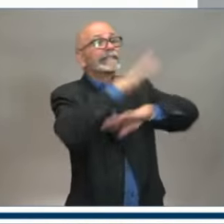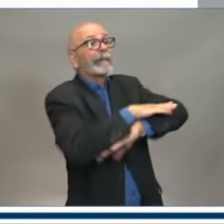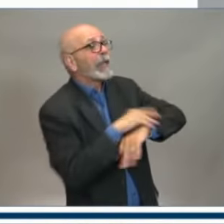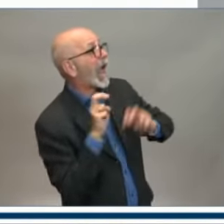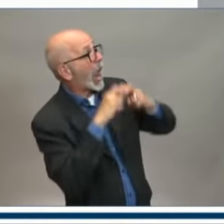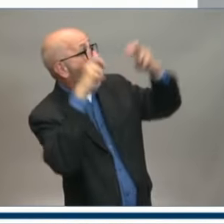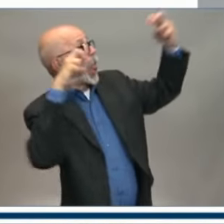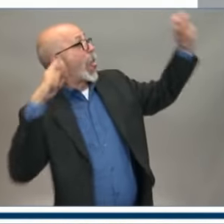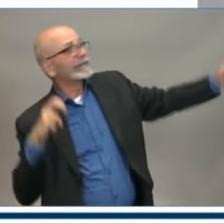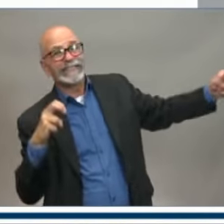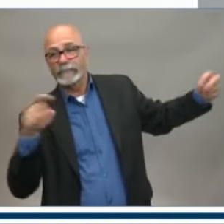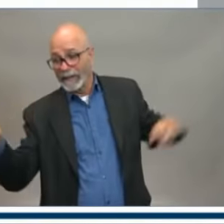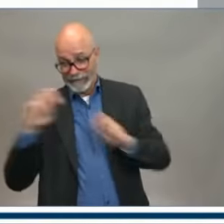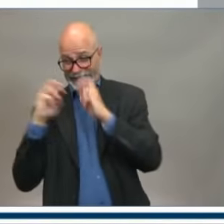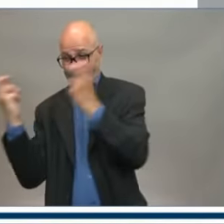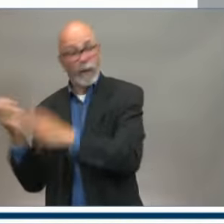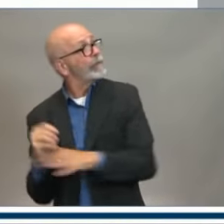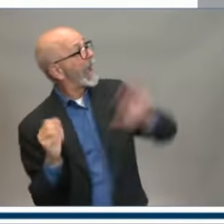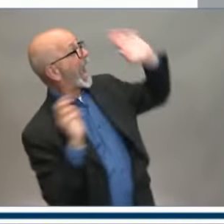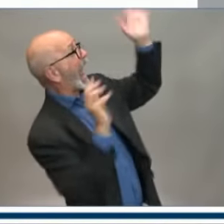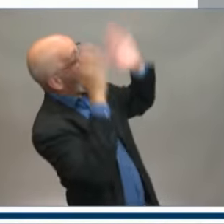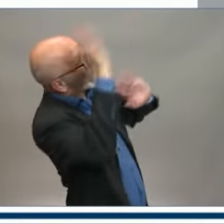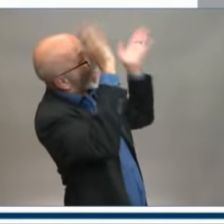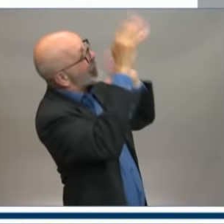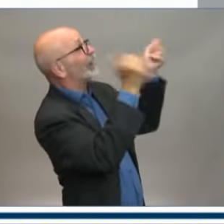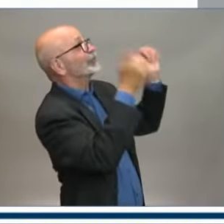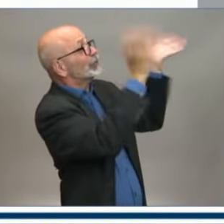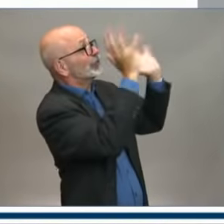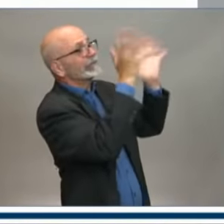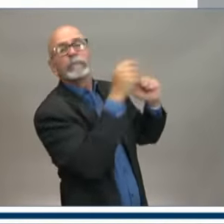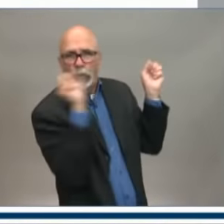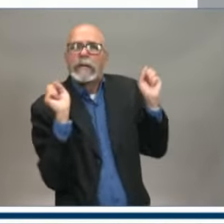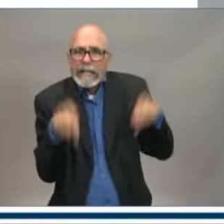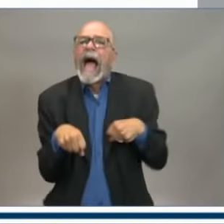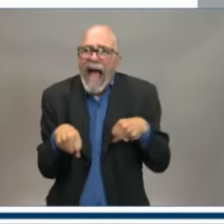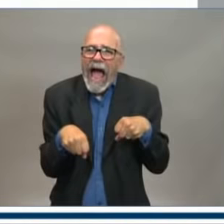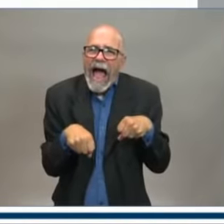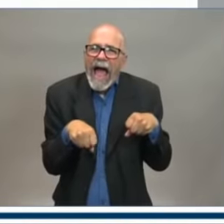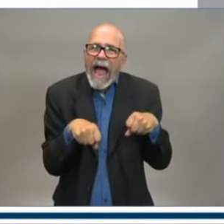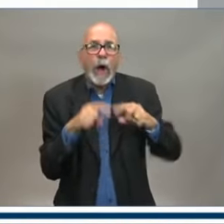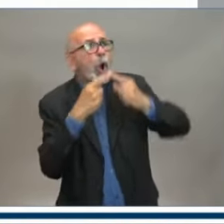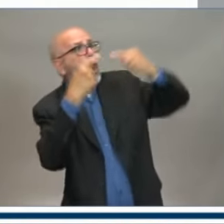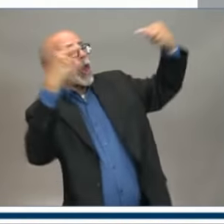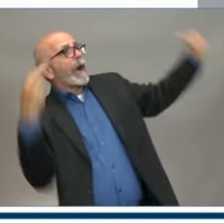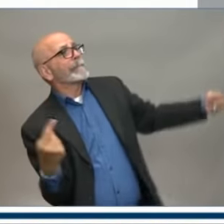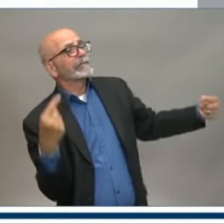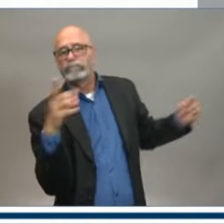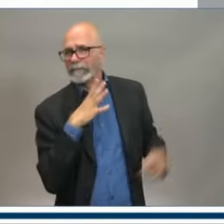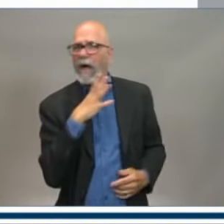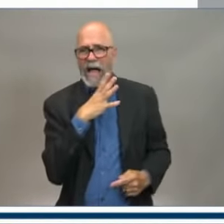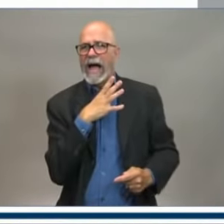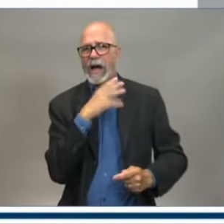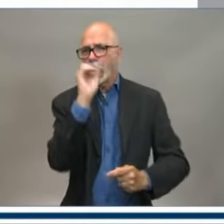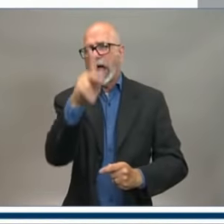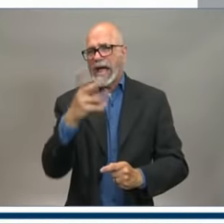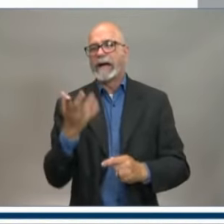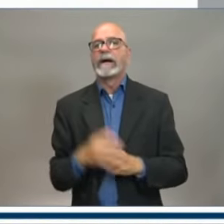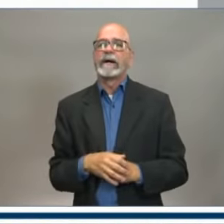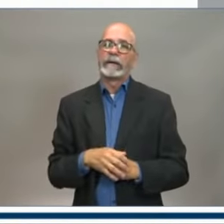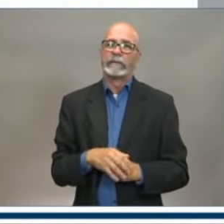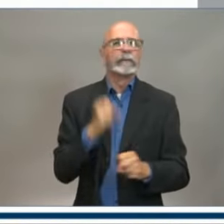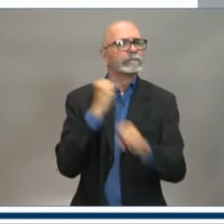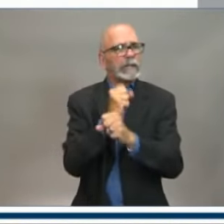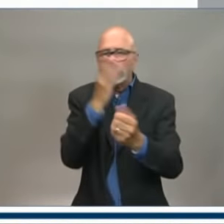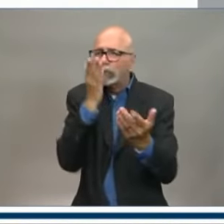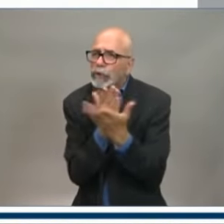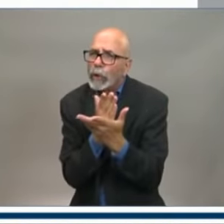with at the single table, it needs to be within your household or your household bubble. So I think, I want to make sure people understand that,